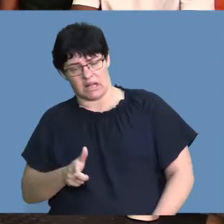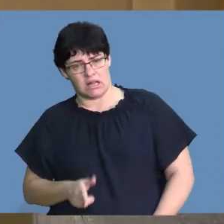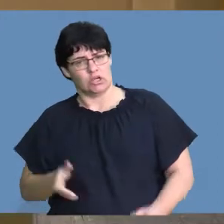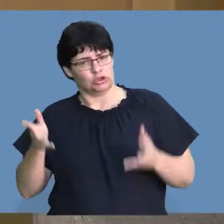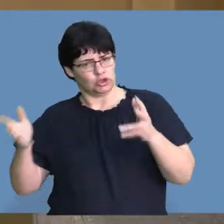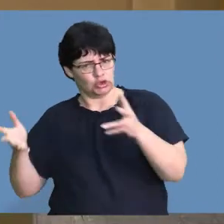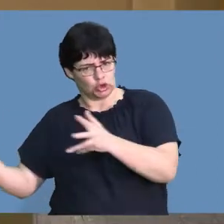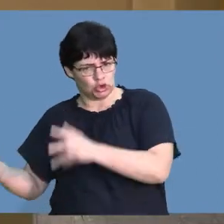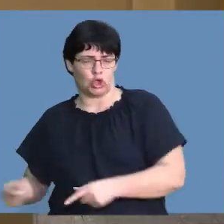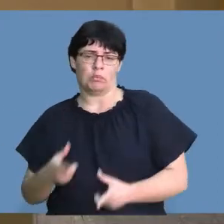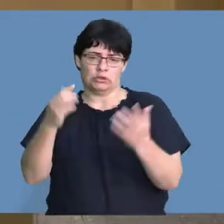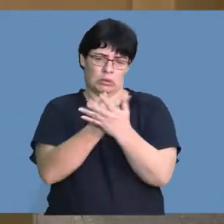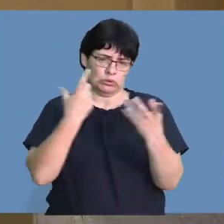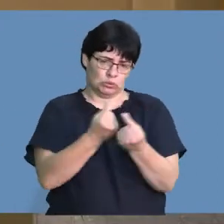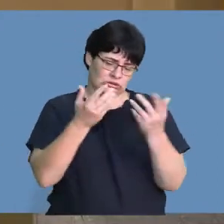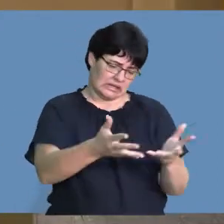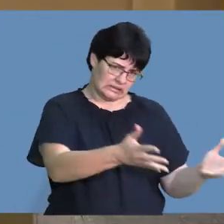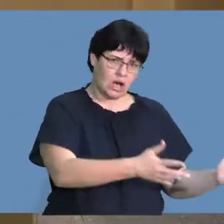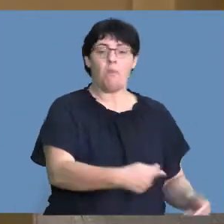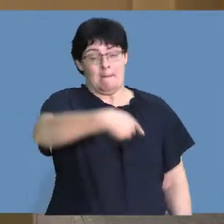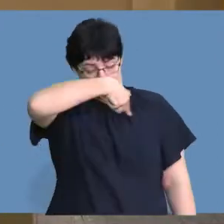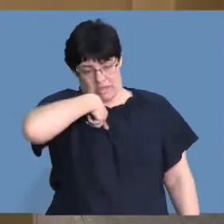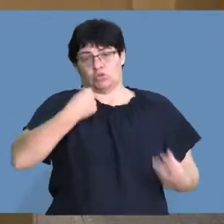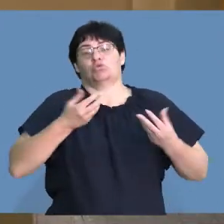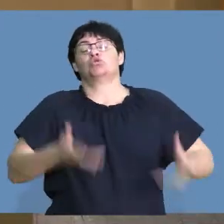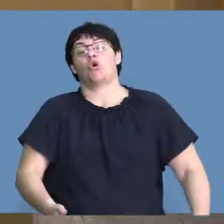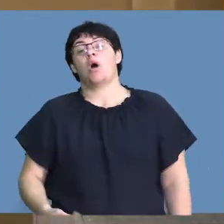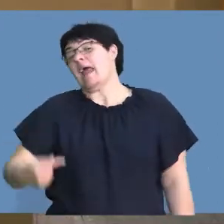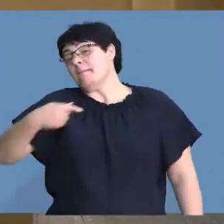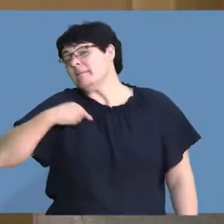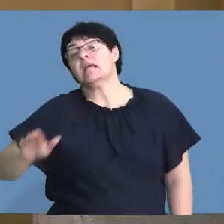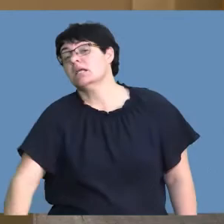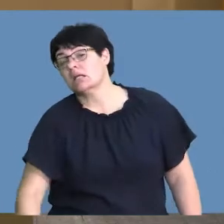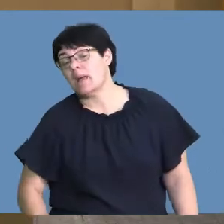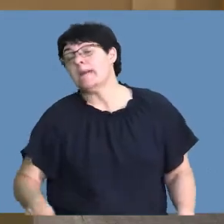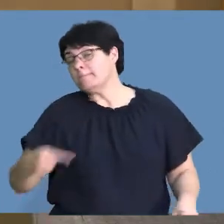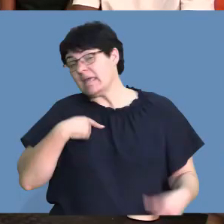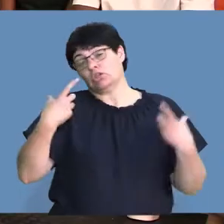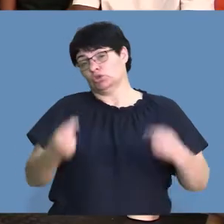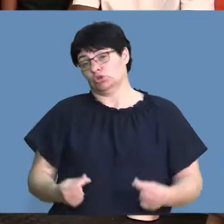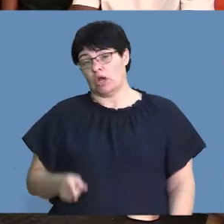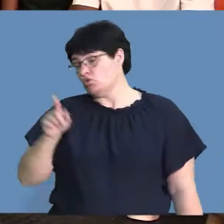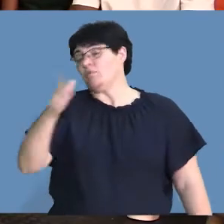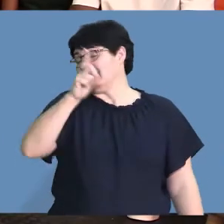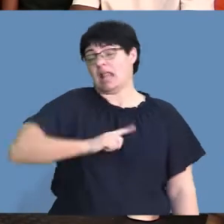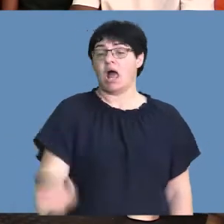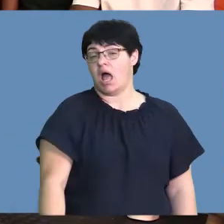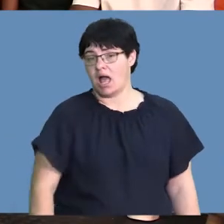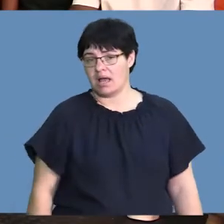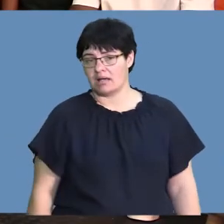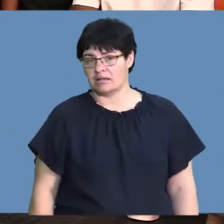tell everybody else what to do because that's the way I did it. And when I was small, don't you...